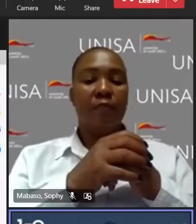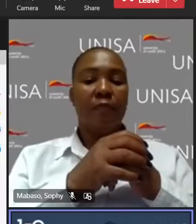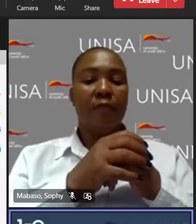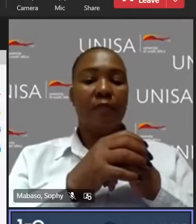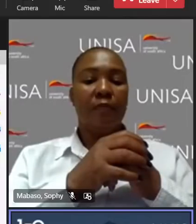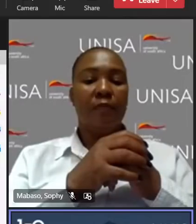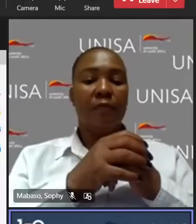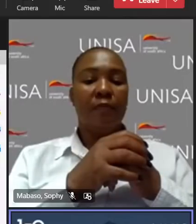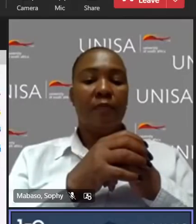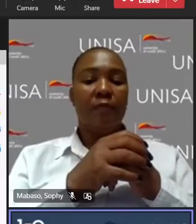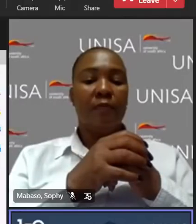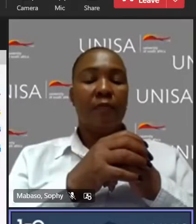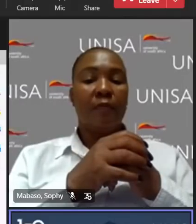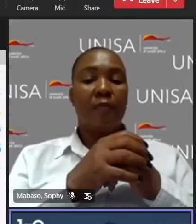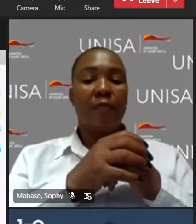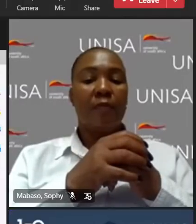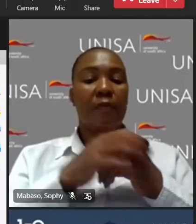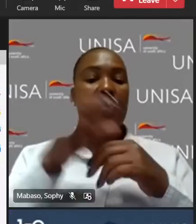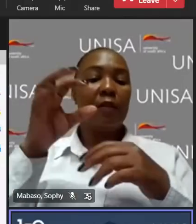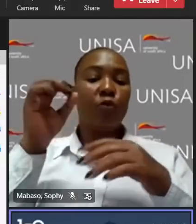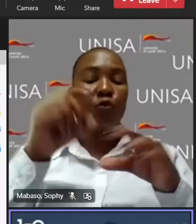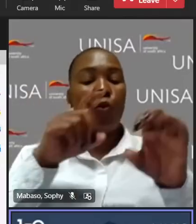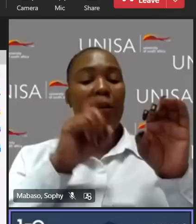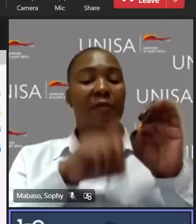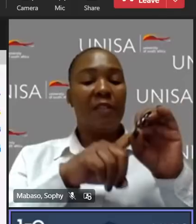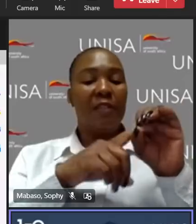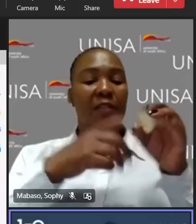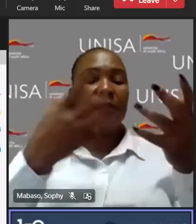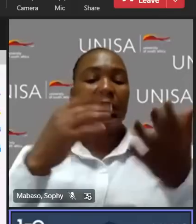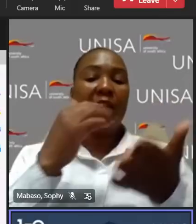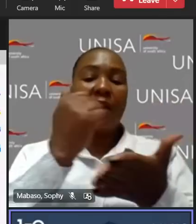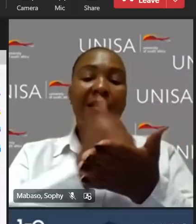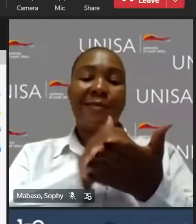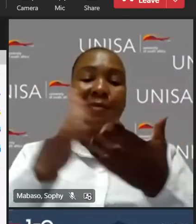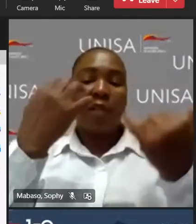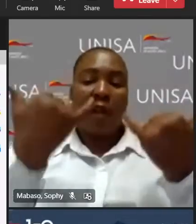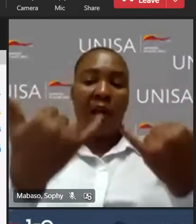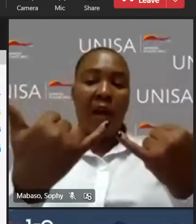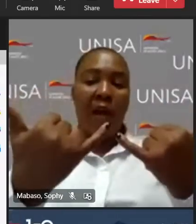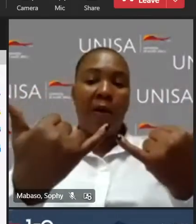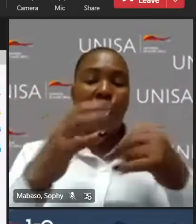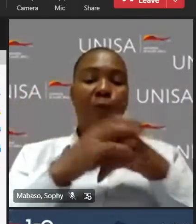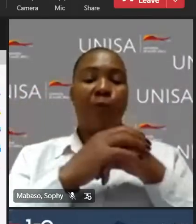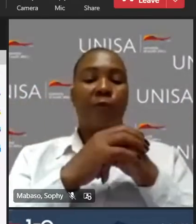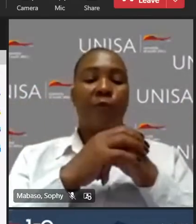Want your qualification. Register now.